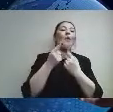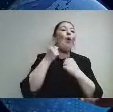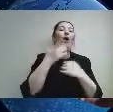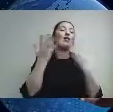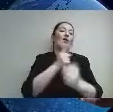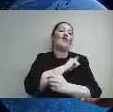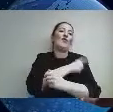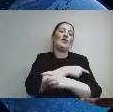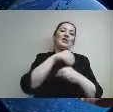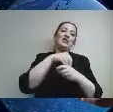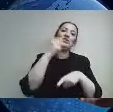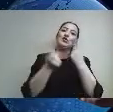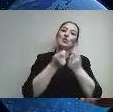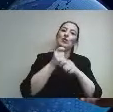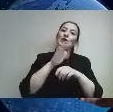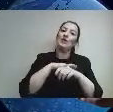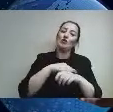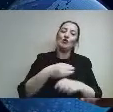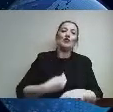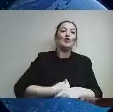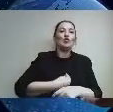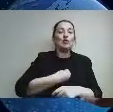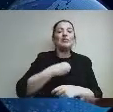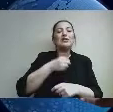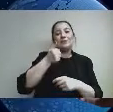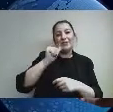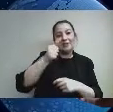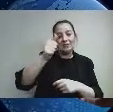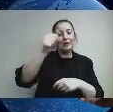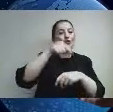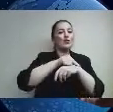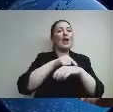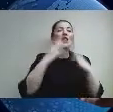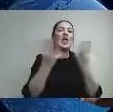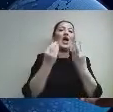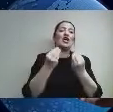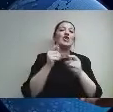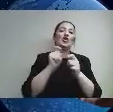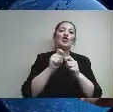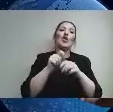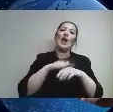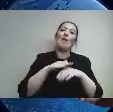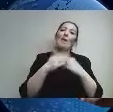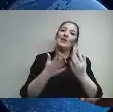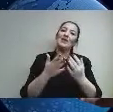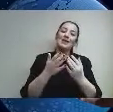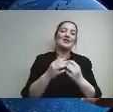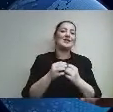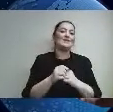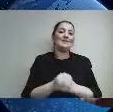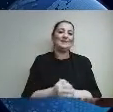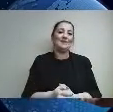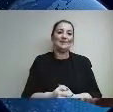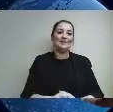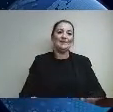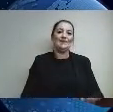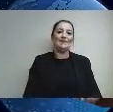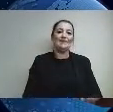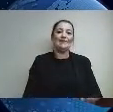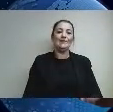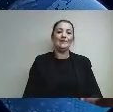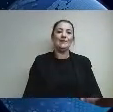forward. That will be all in general terms. Thank you very much, Mr. Mert. I really had tears in my